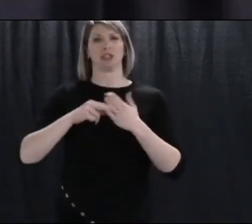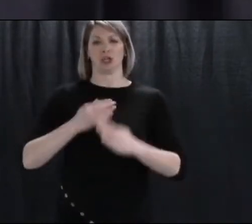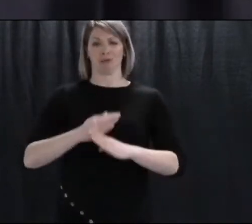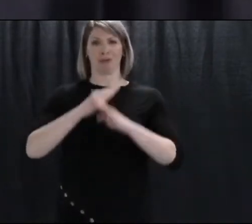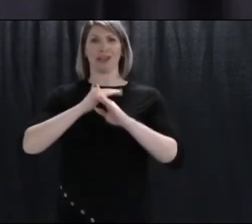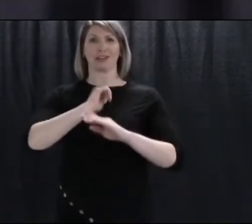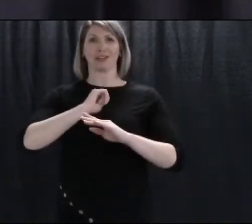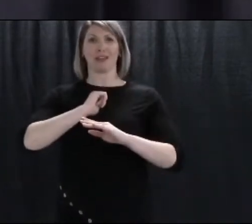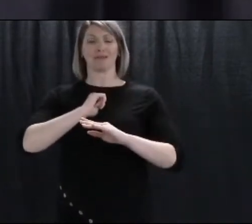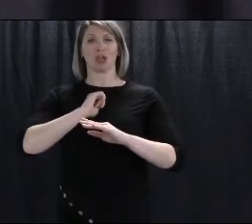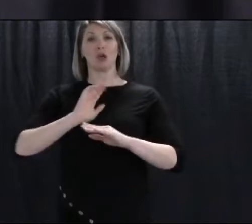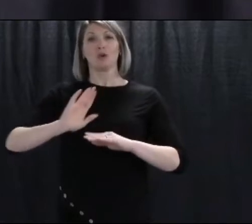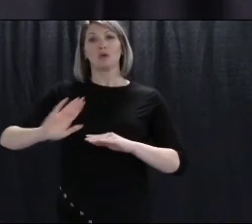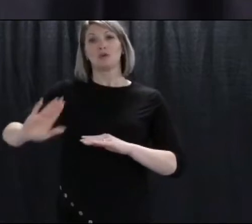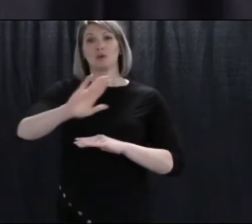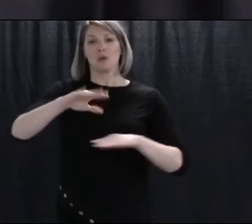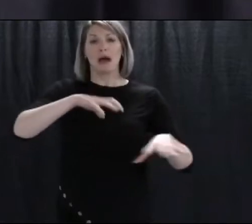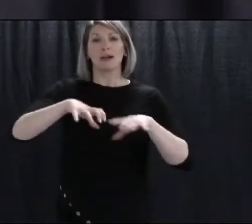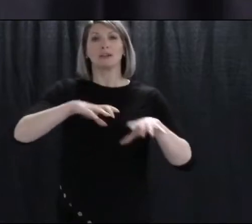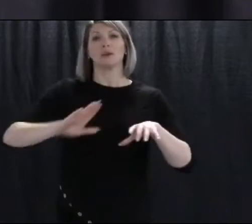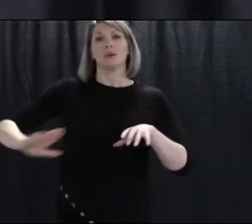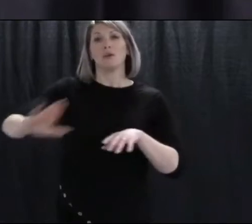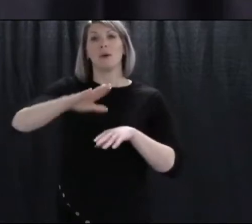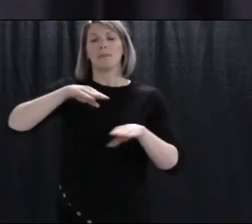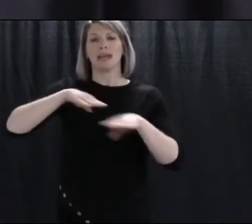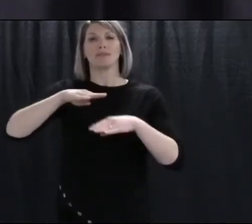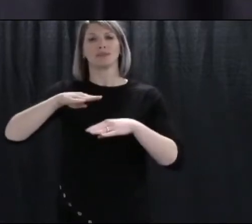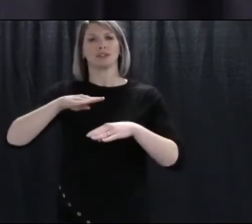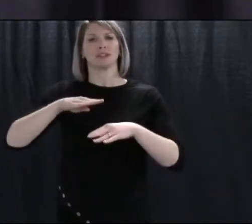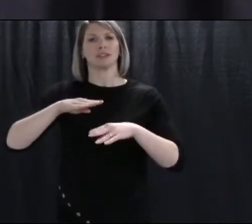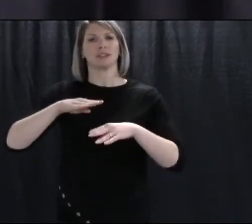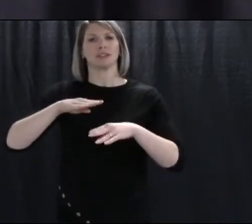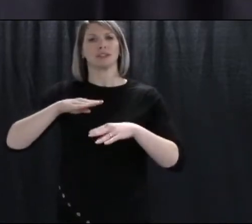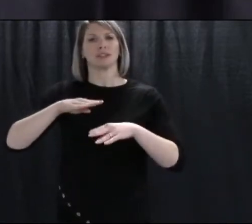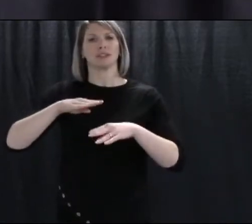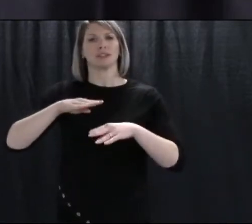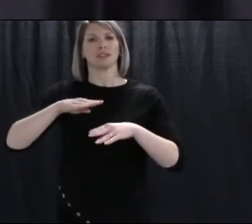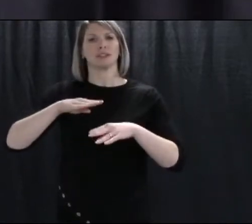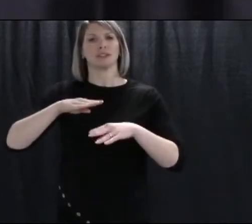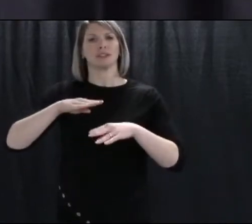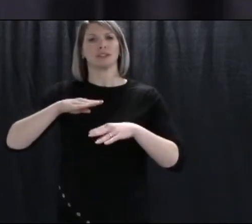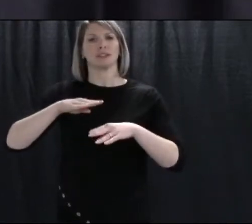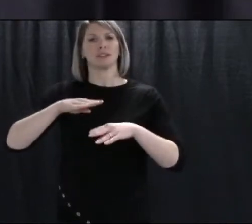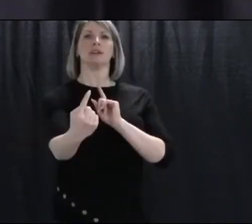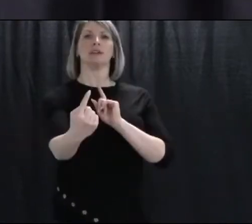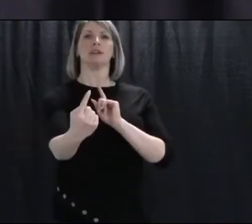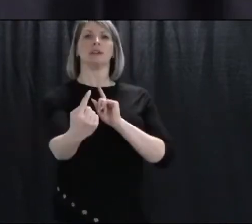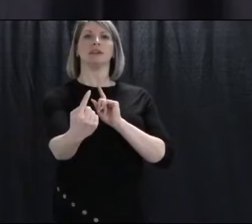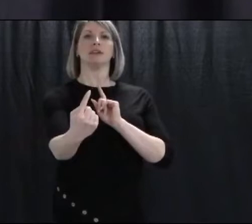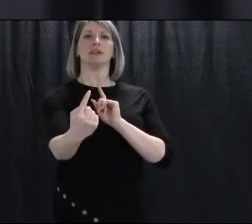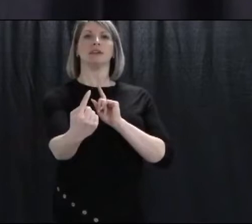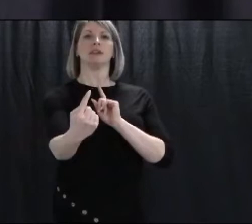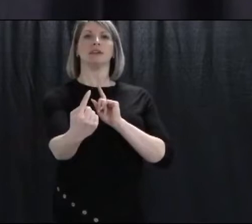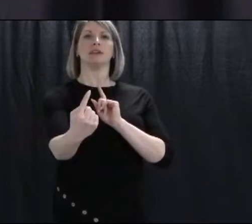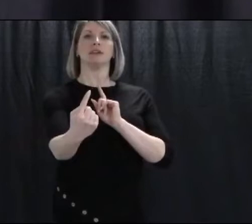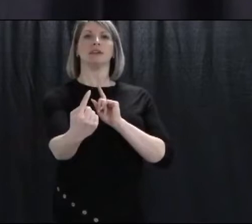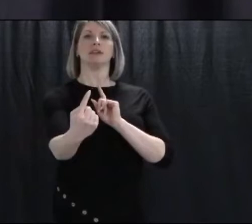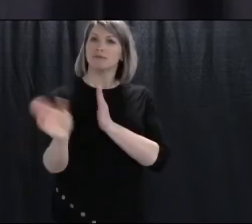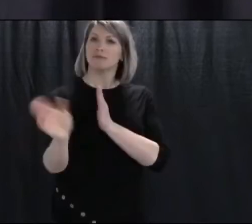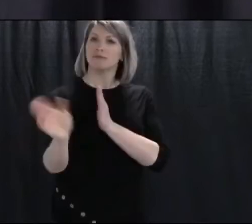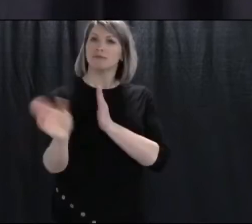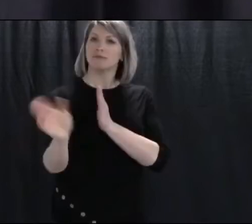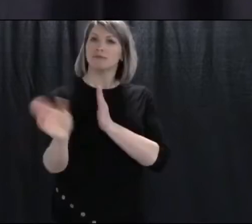It really is not going to serve anyone's purpose by people thinking, oh, well, it's only in that community down the road, so I